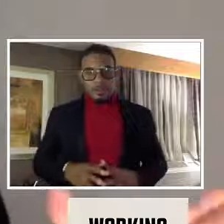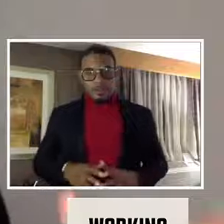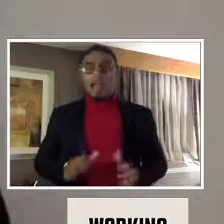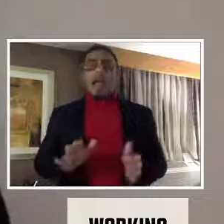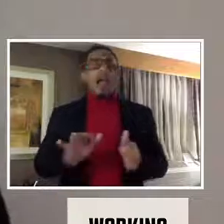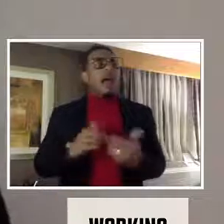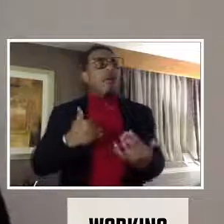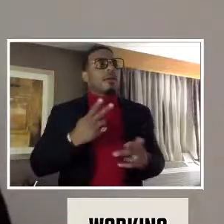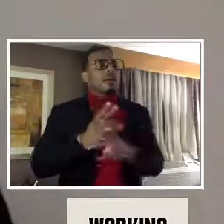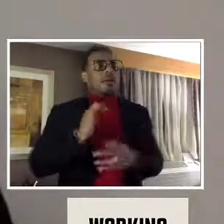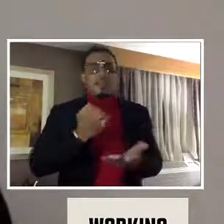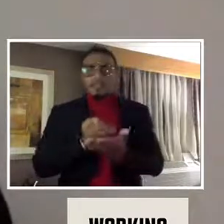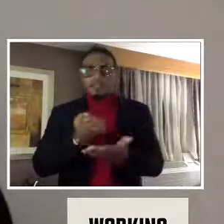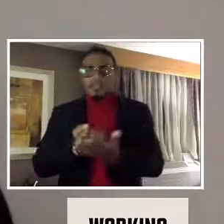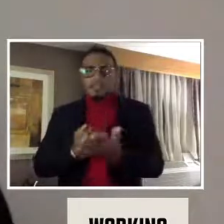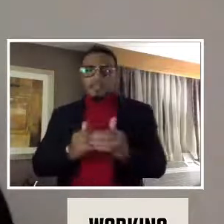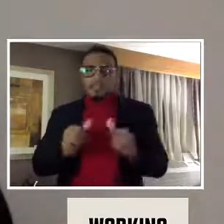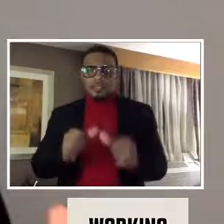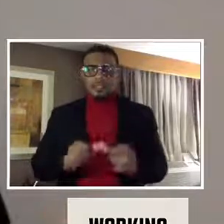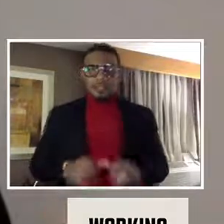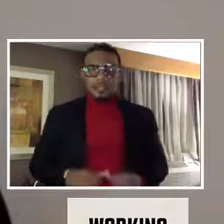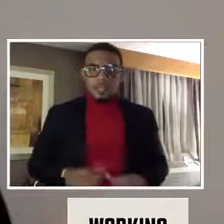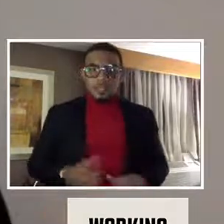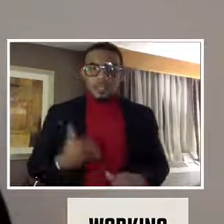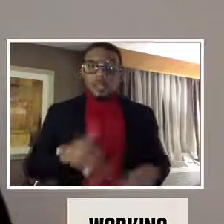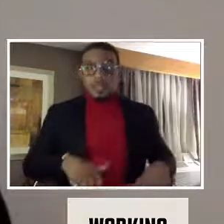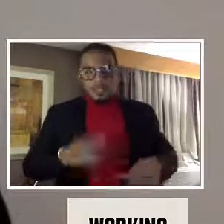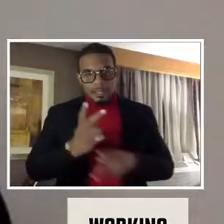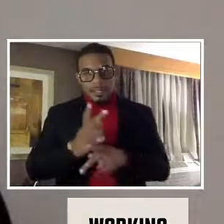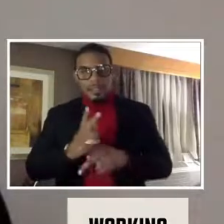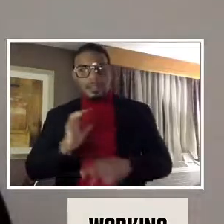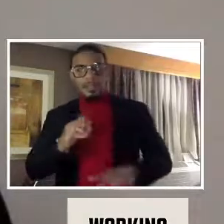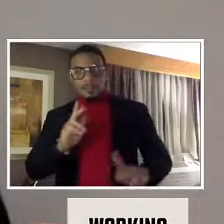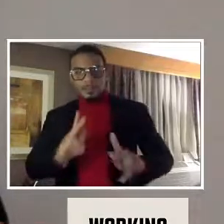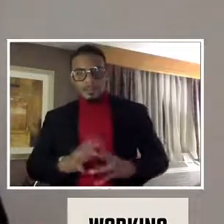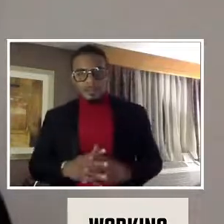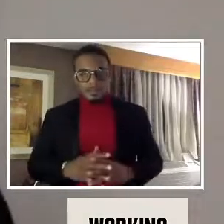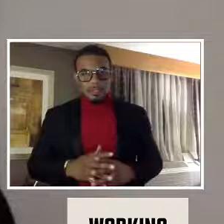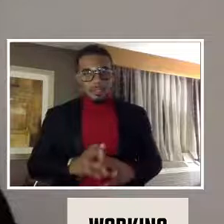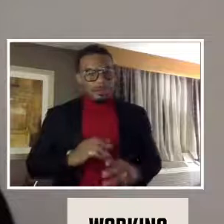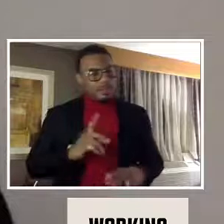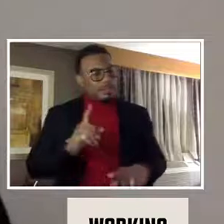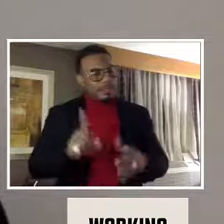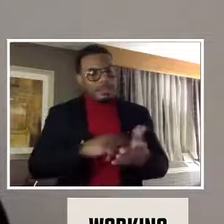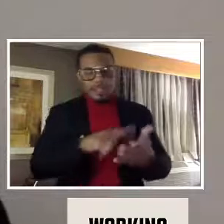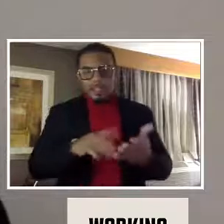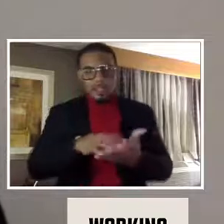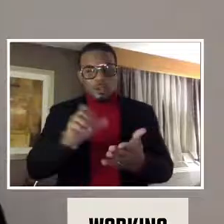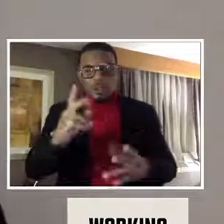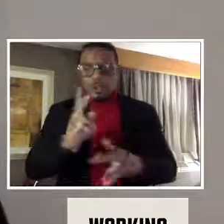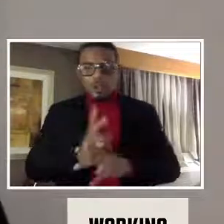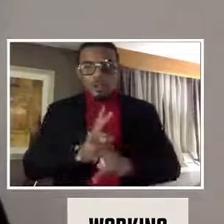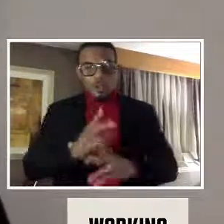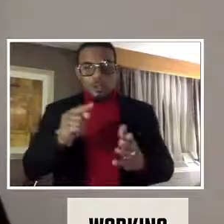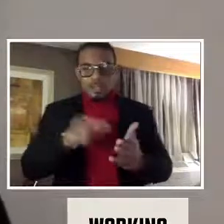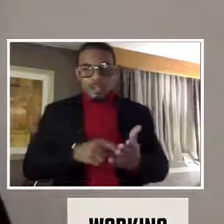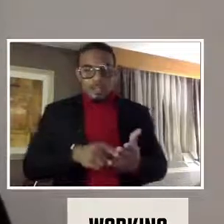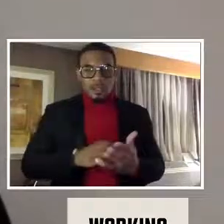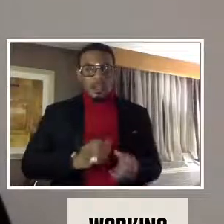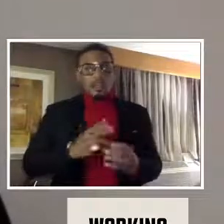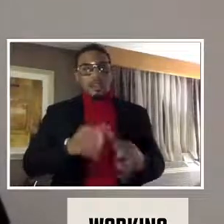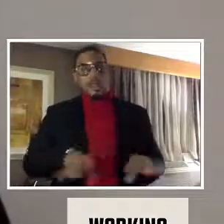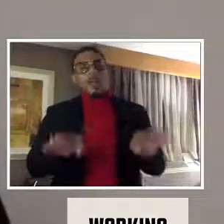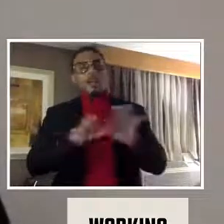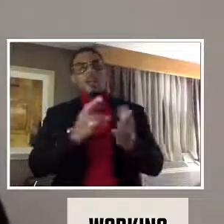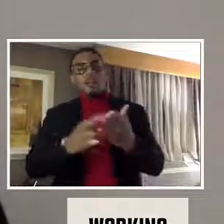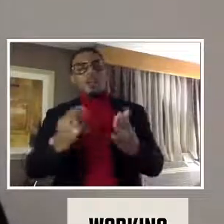So how do we keep our economy afloat? We take care of our people. We cancel student loan debt. We provide critical